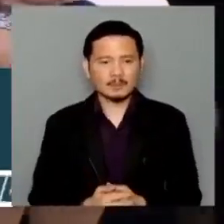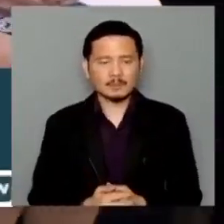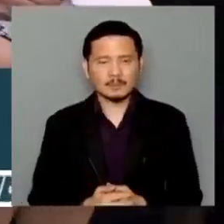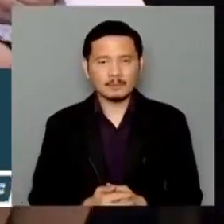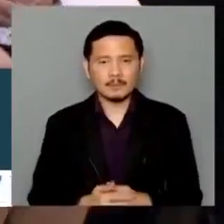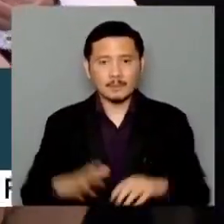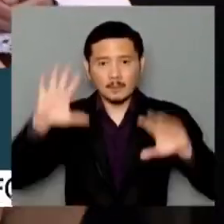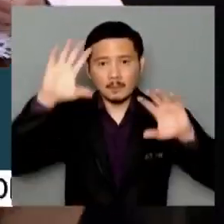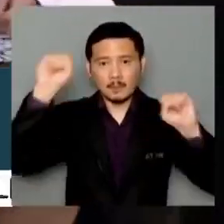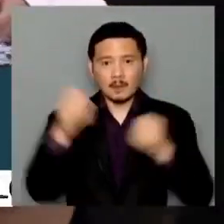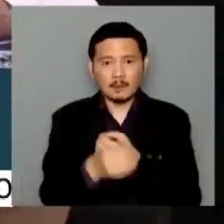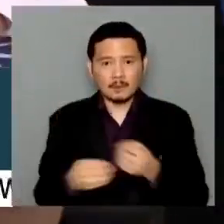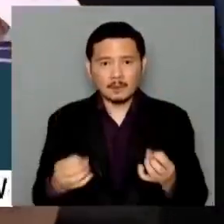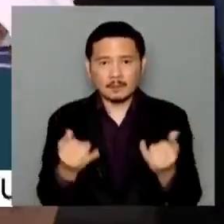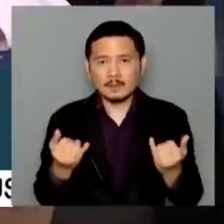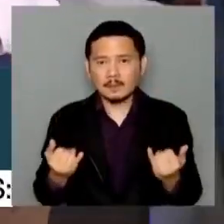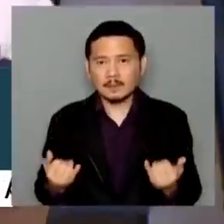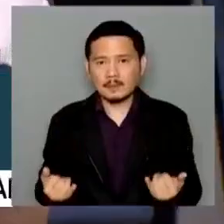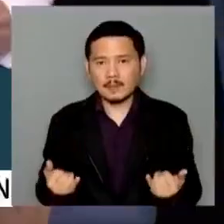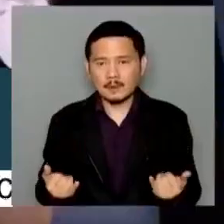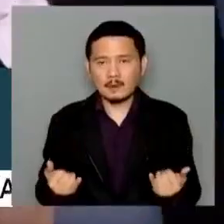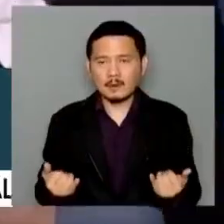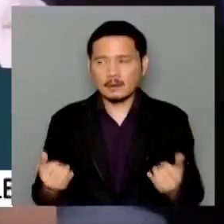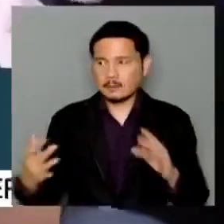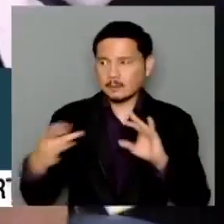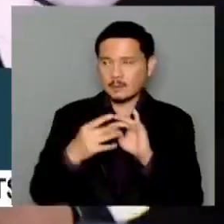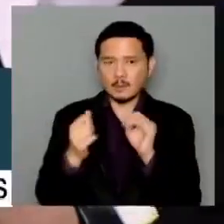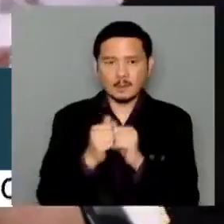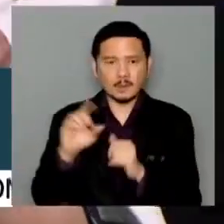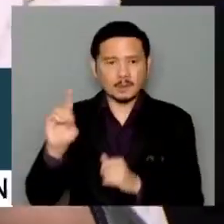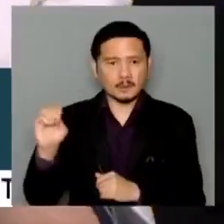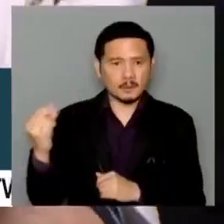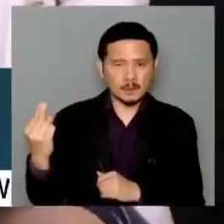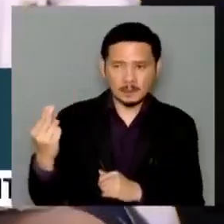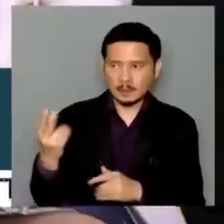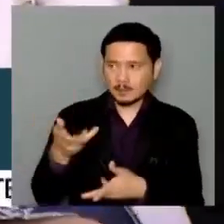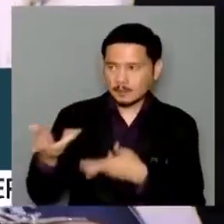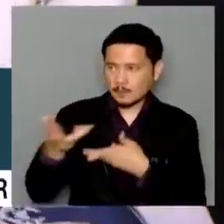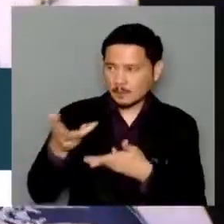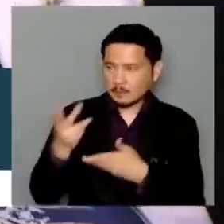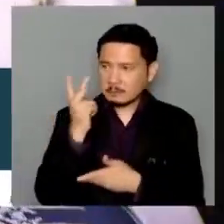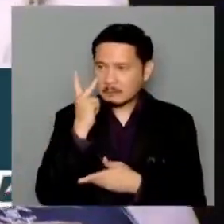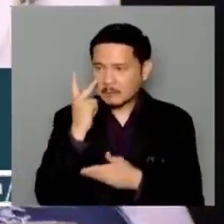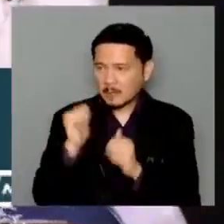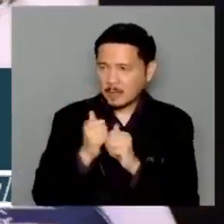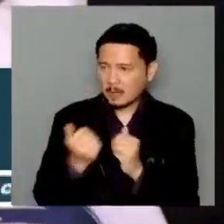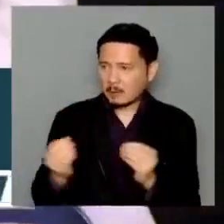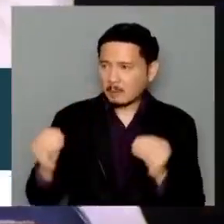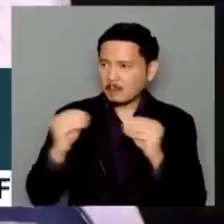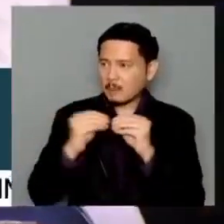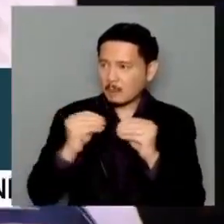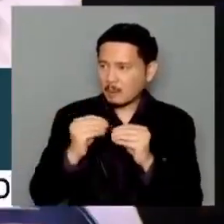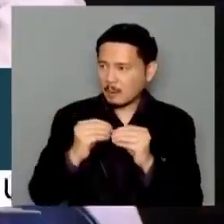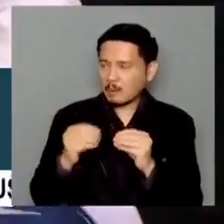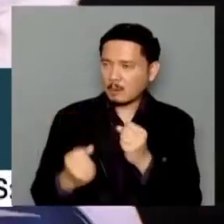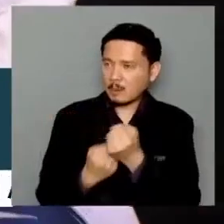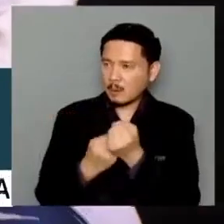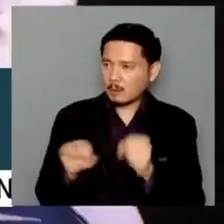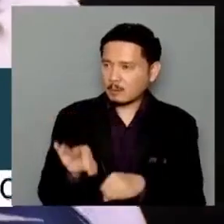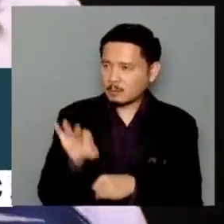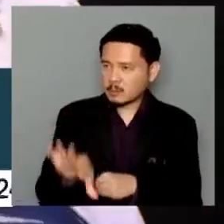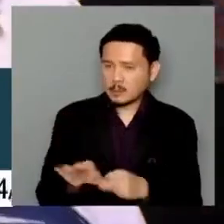Malacanang is currently consulting with the House of Representatives as well as the Philippine Senate on measures seeking to create the country's